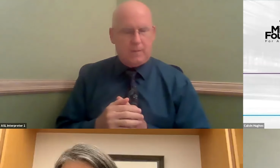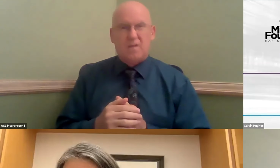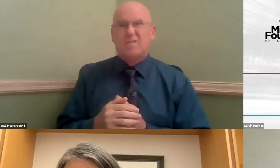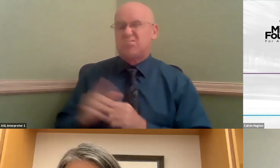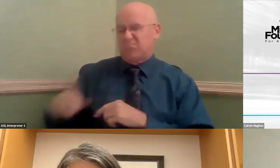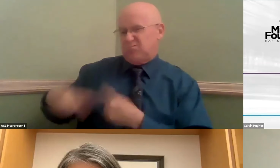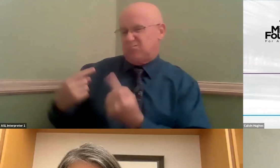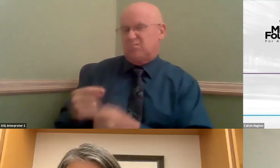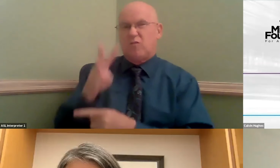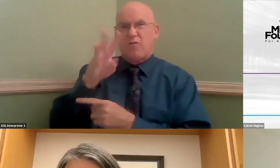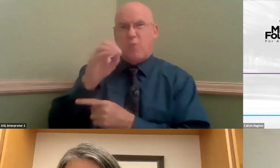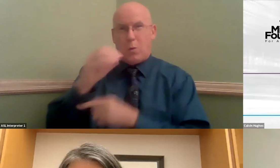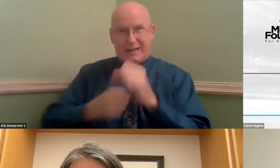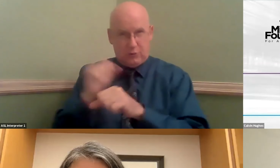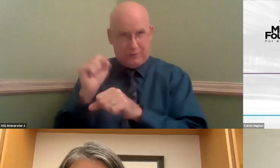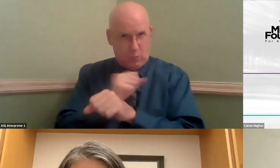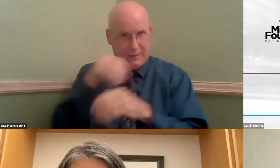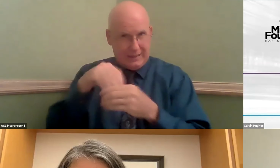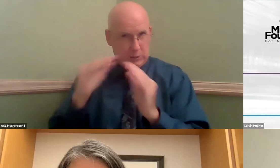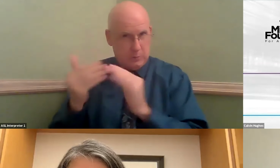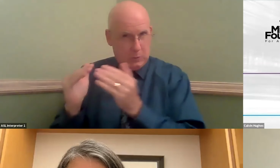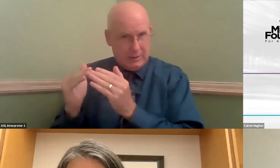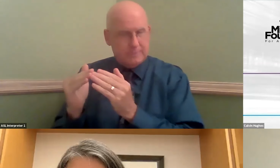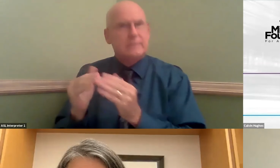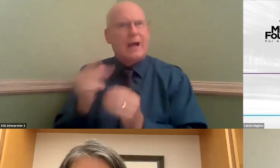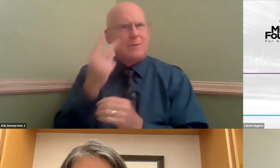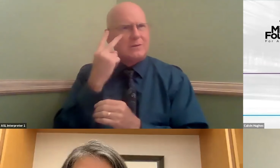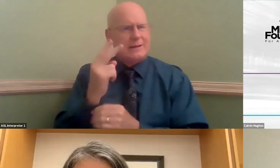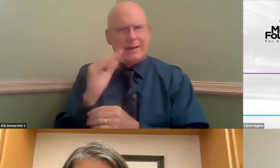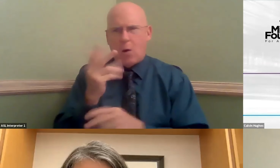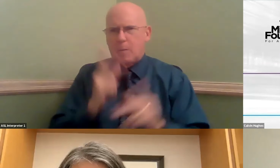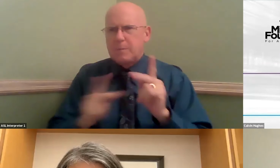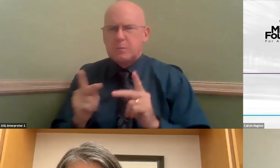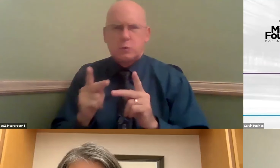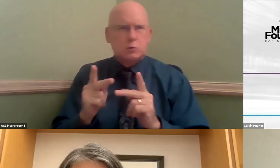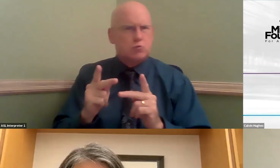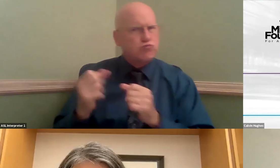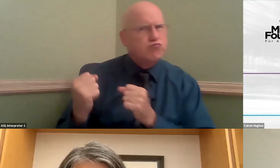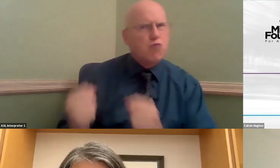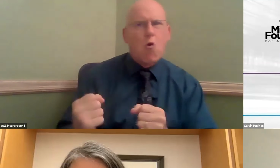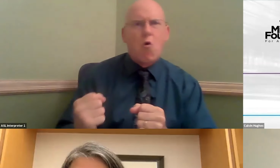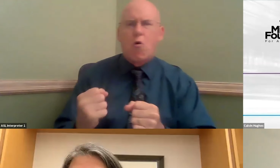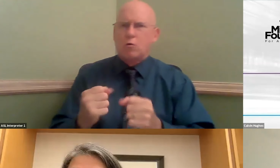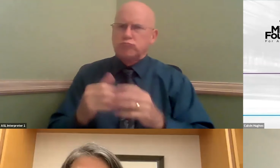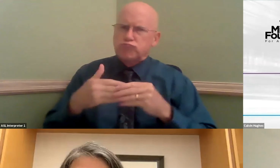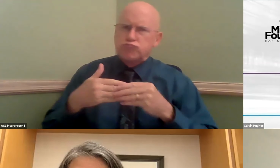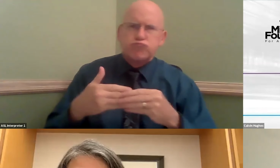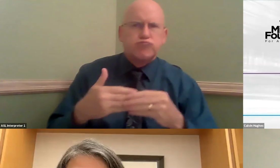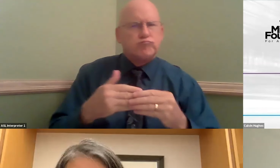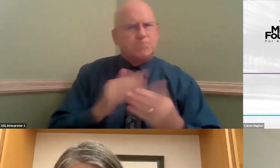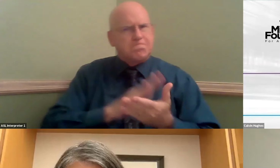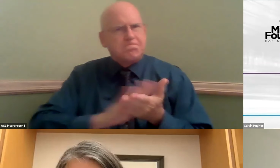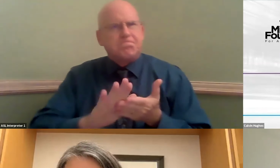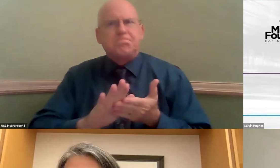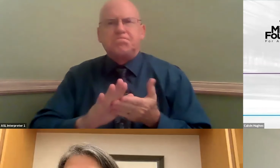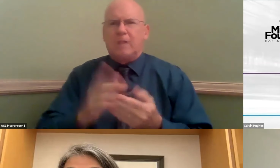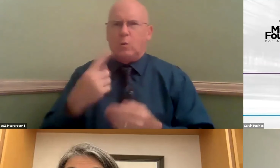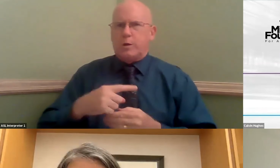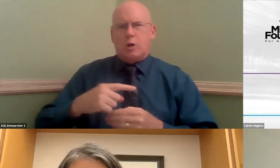of work in this community, I have seen the spirit of our people. We are resilient, we are kind, and we are